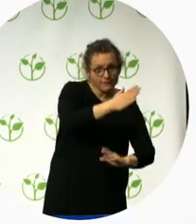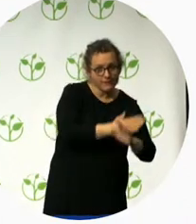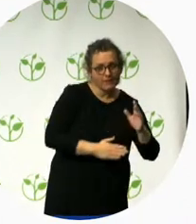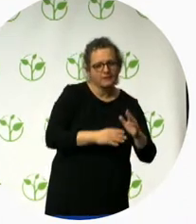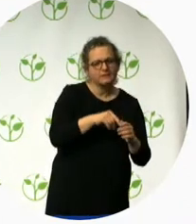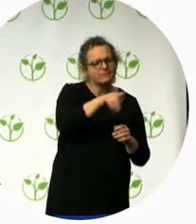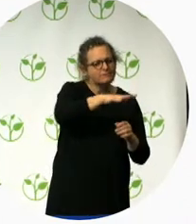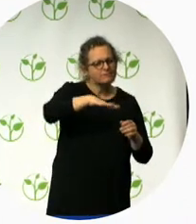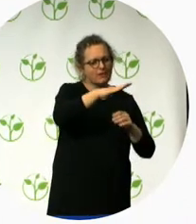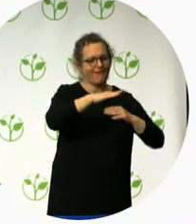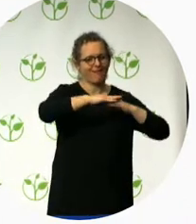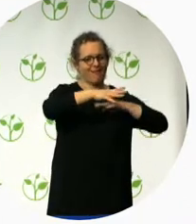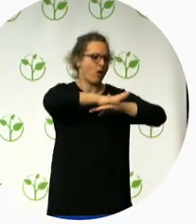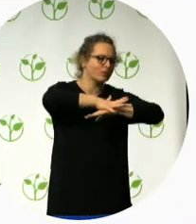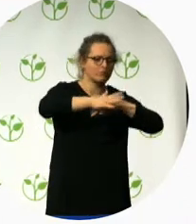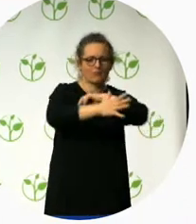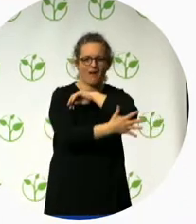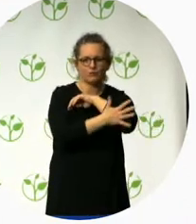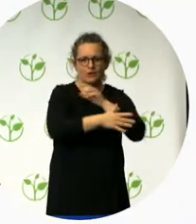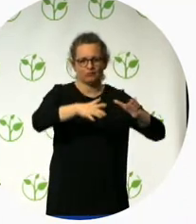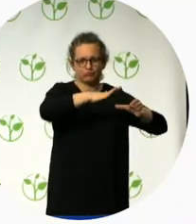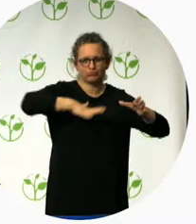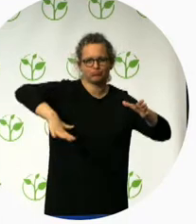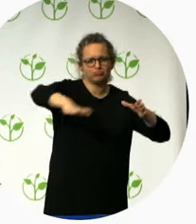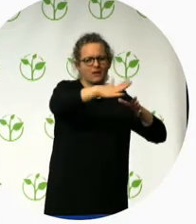in rural economies and rural environments.